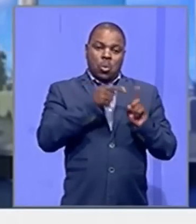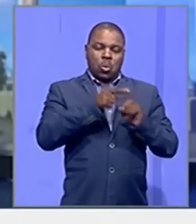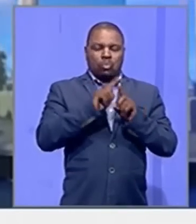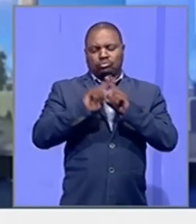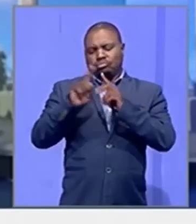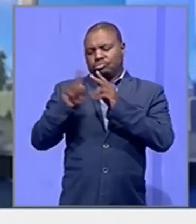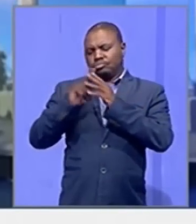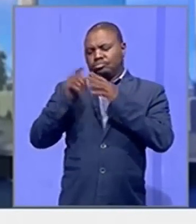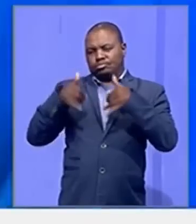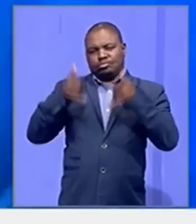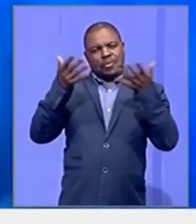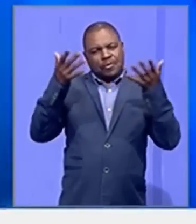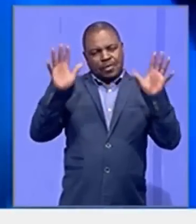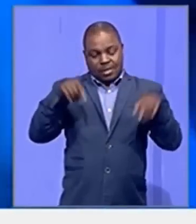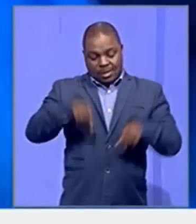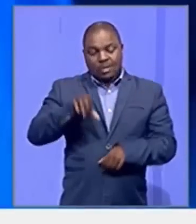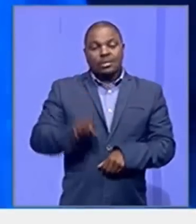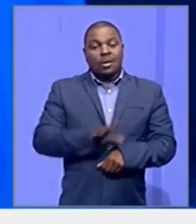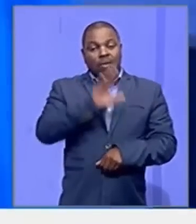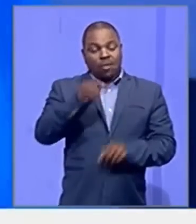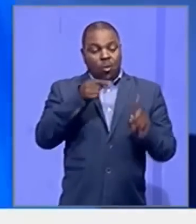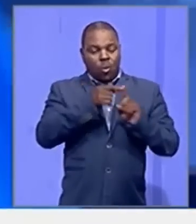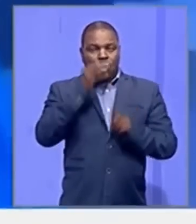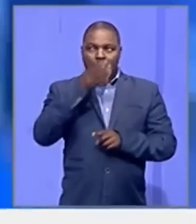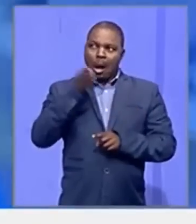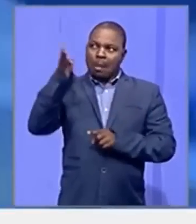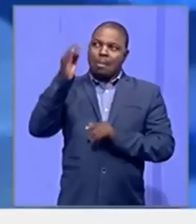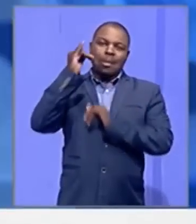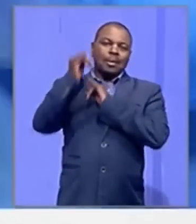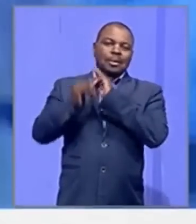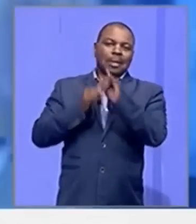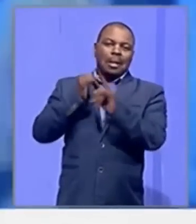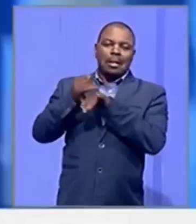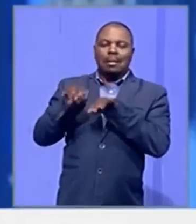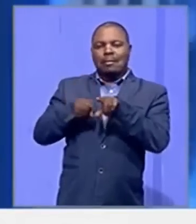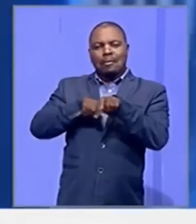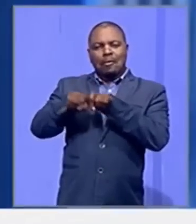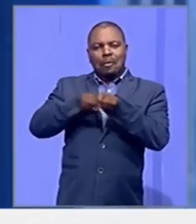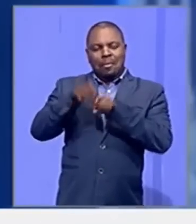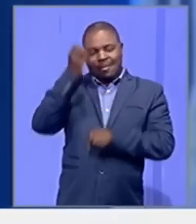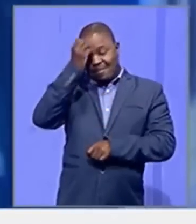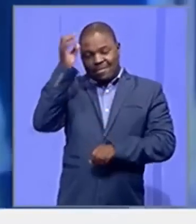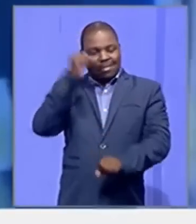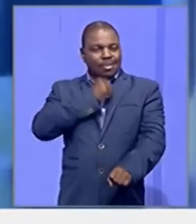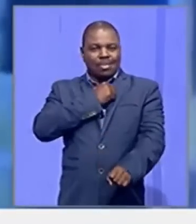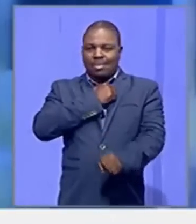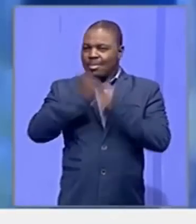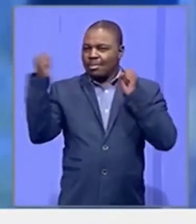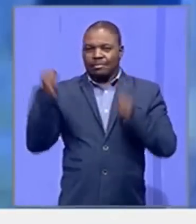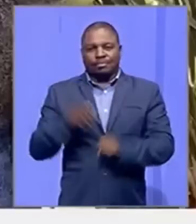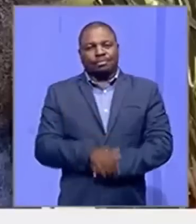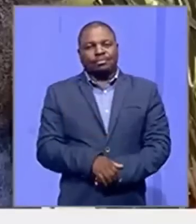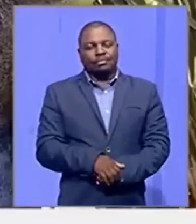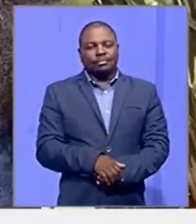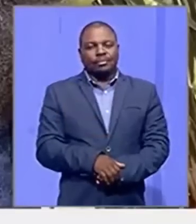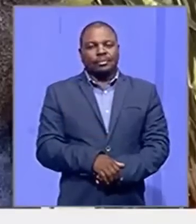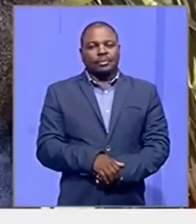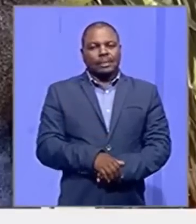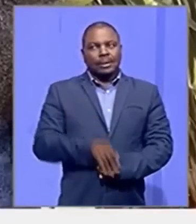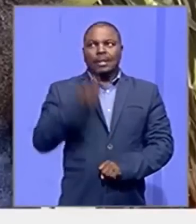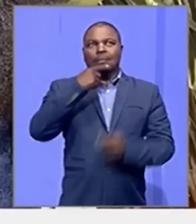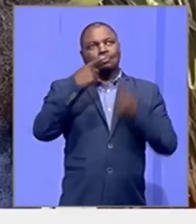tše mmalwa ka mono Afrika Borwa o re go ba karolo ya phadišano ya lefase ke se wa ka se tsoga se lebetše. When I was announced as